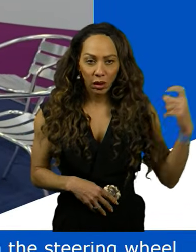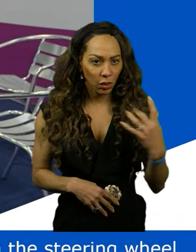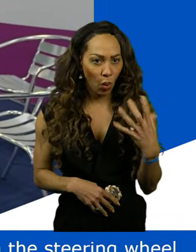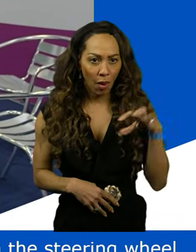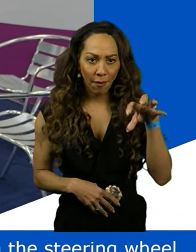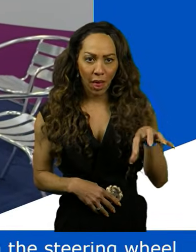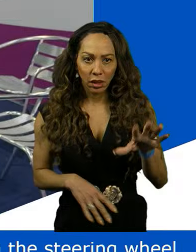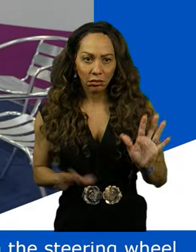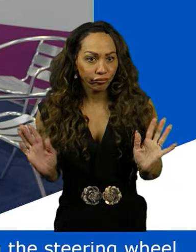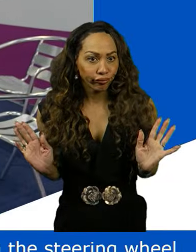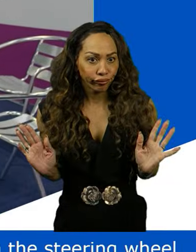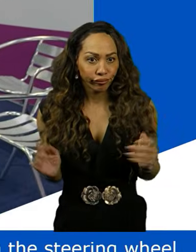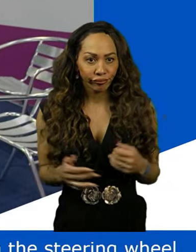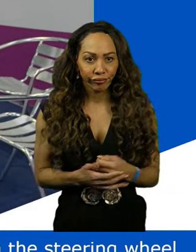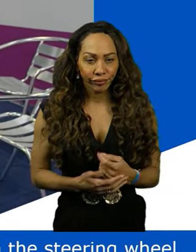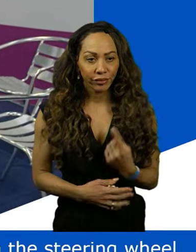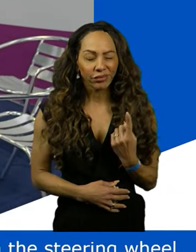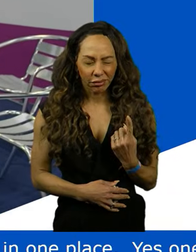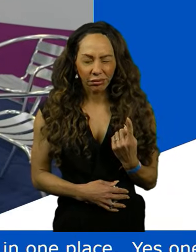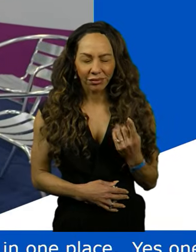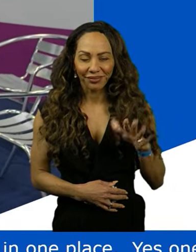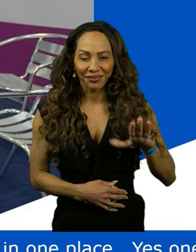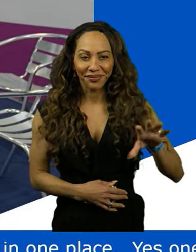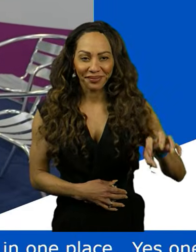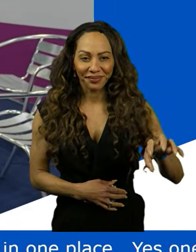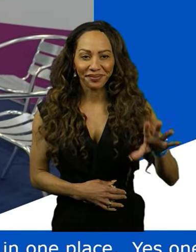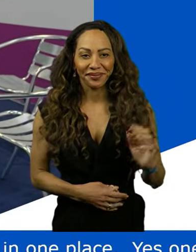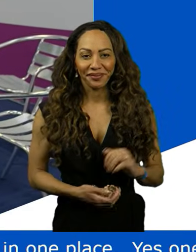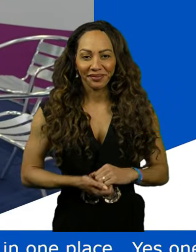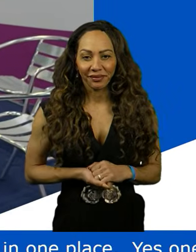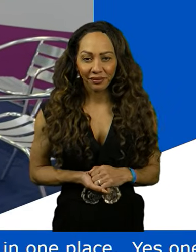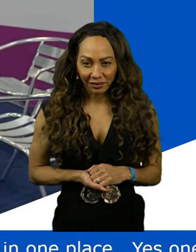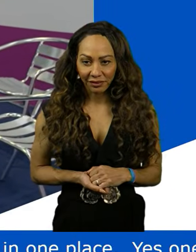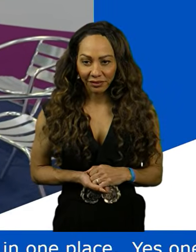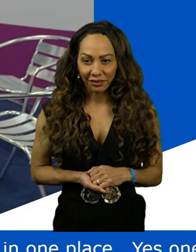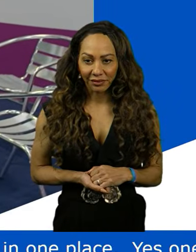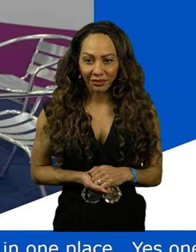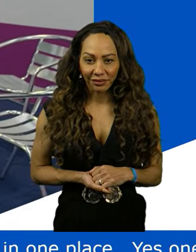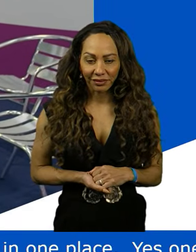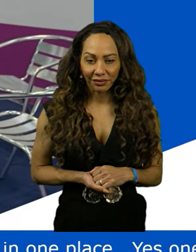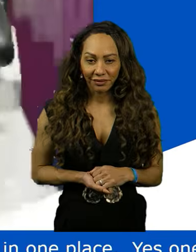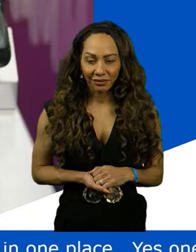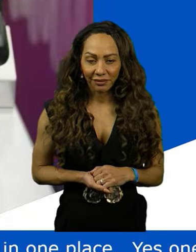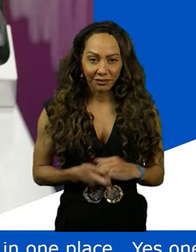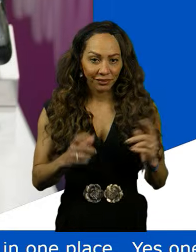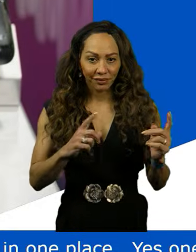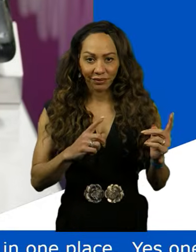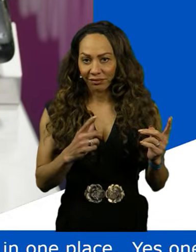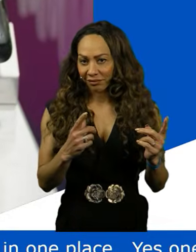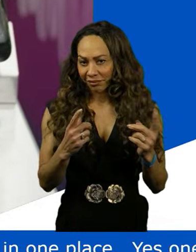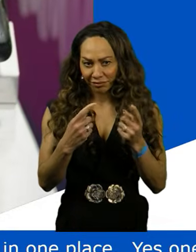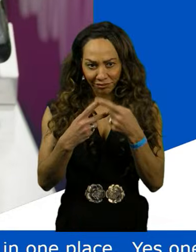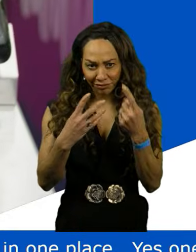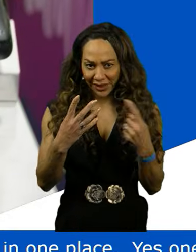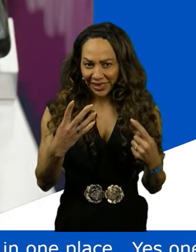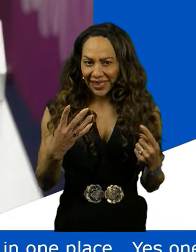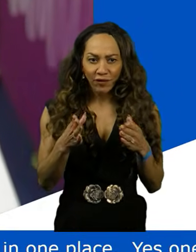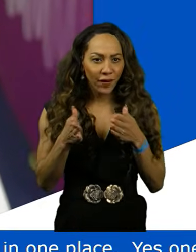Yes. So with one hand you can steer and operate secondary functions. We have several